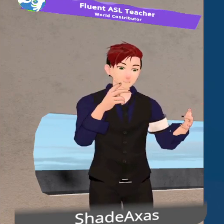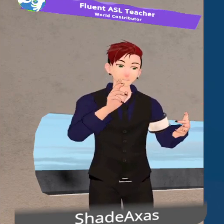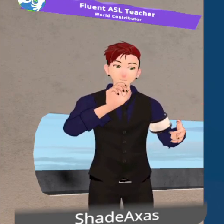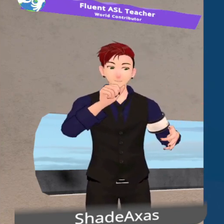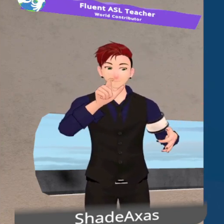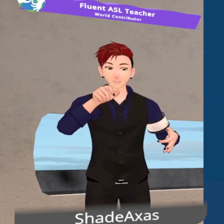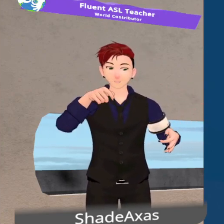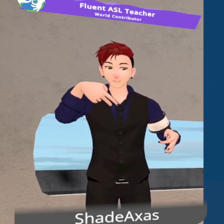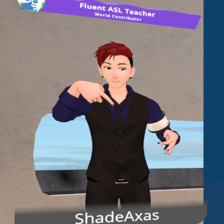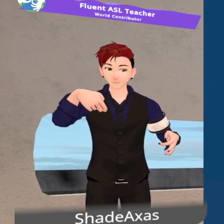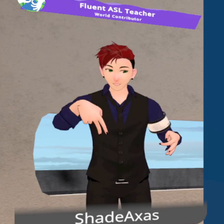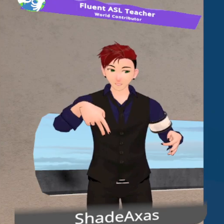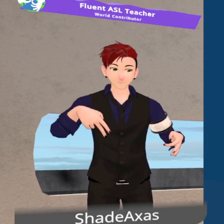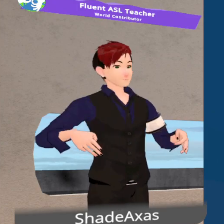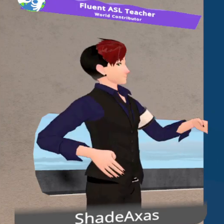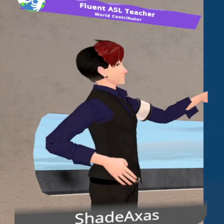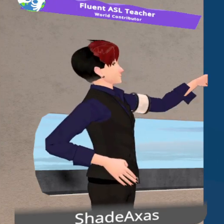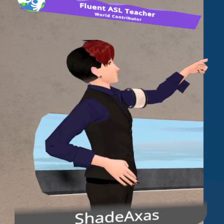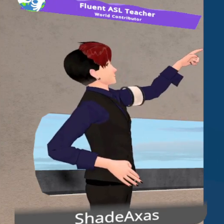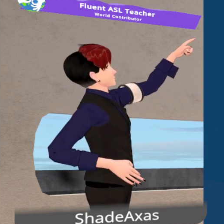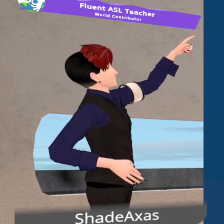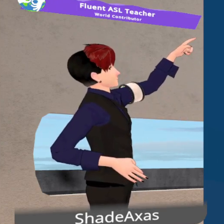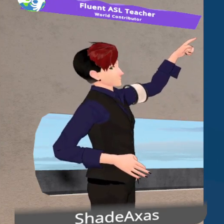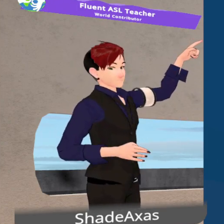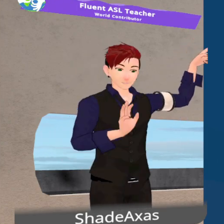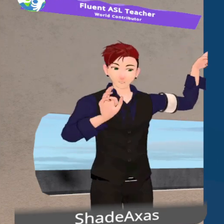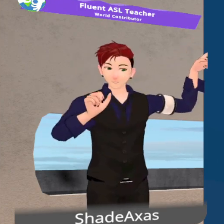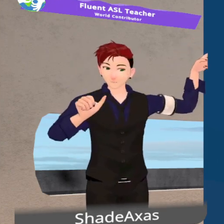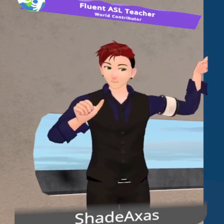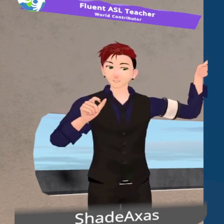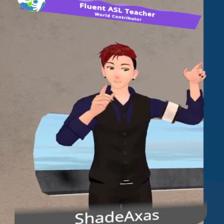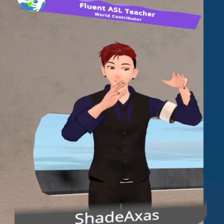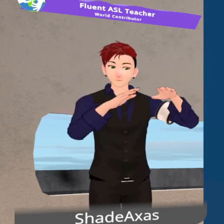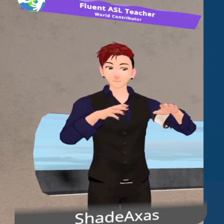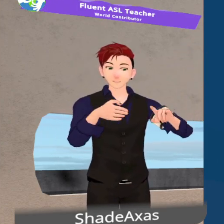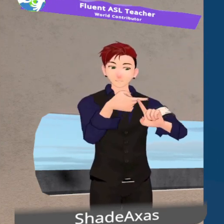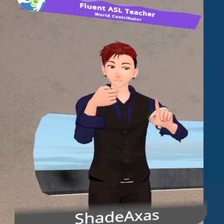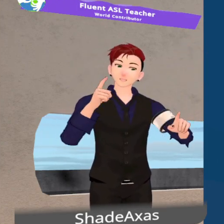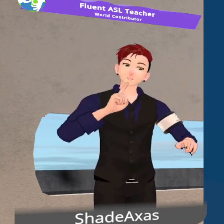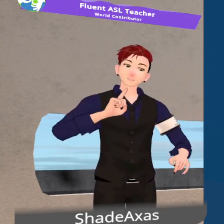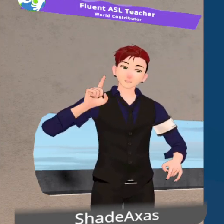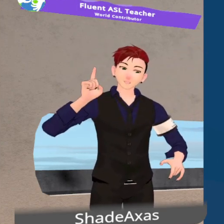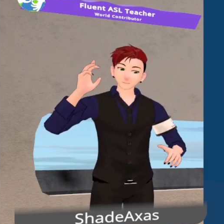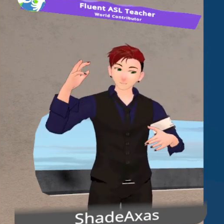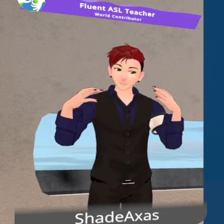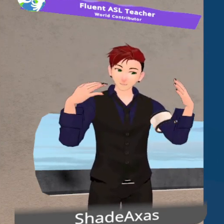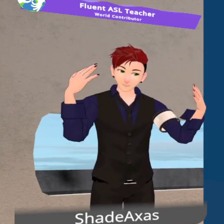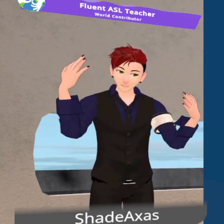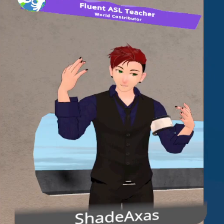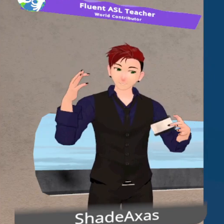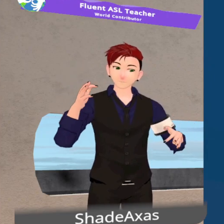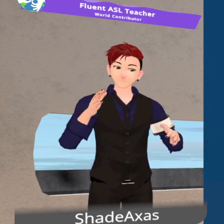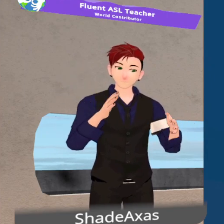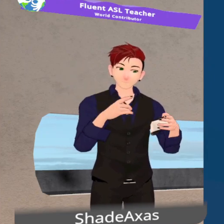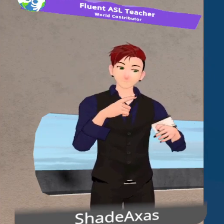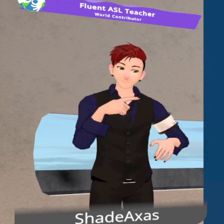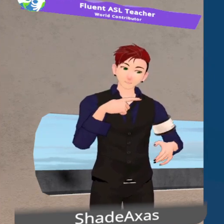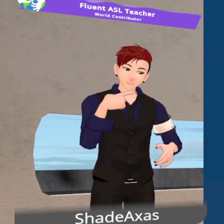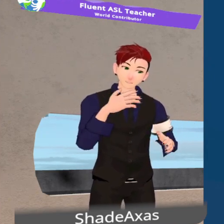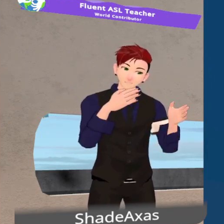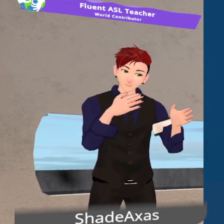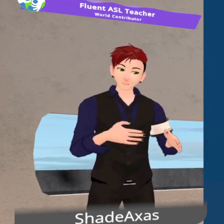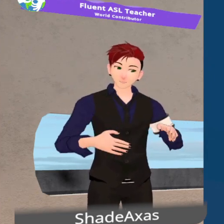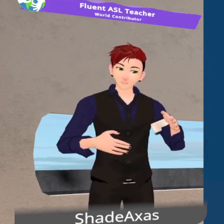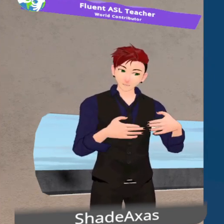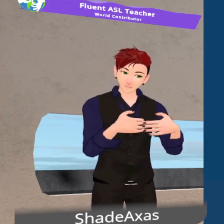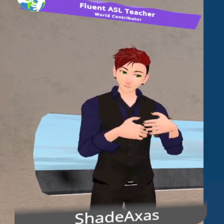may have met him, CODA Pop. So CODA means child of deaf adult. So that